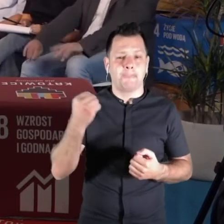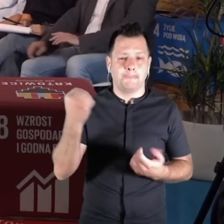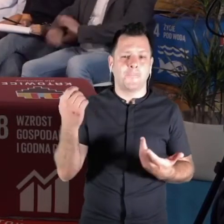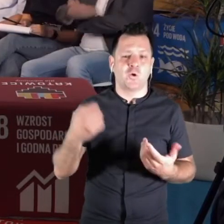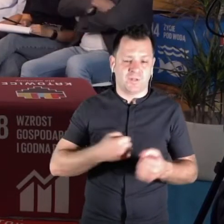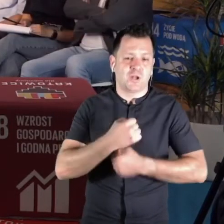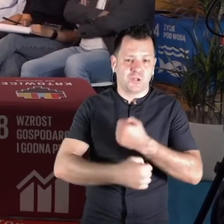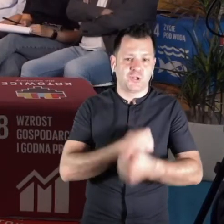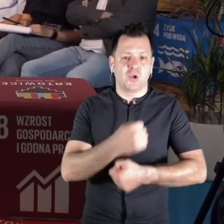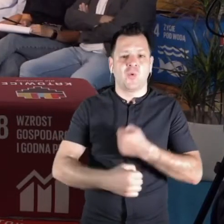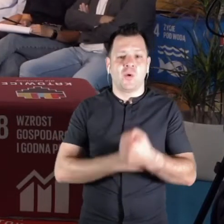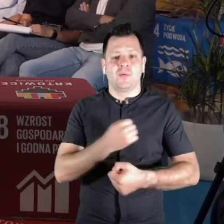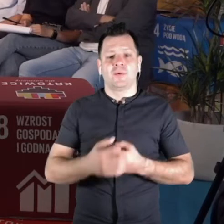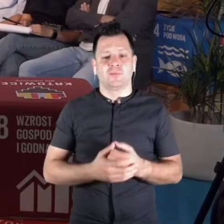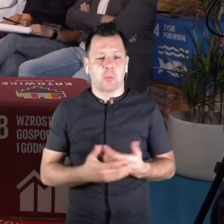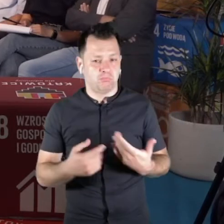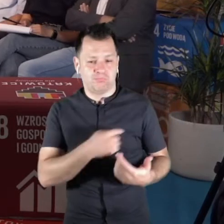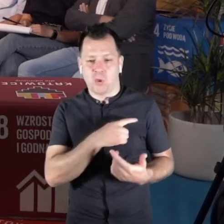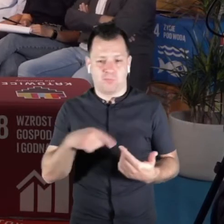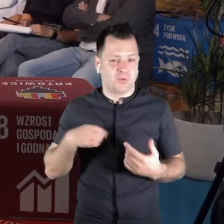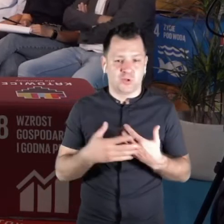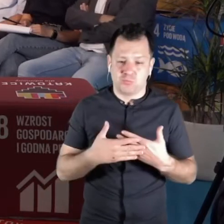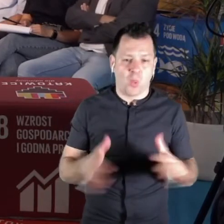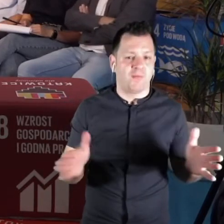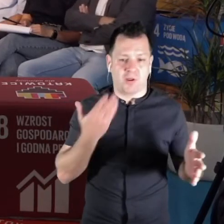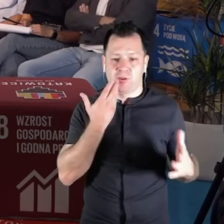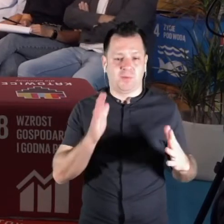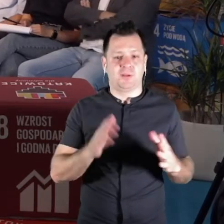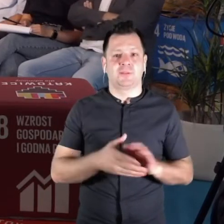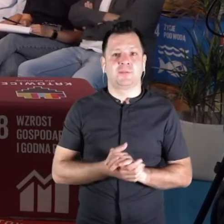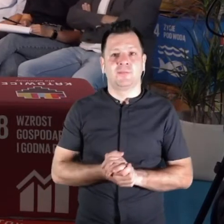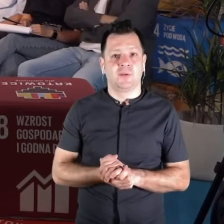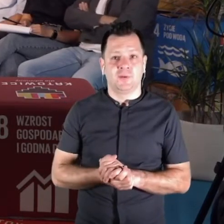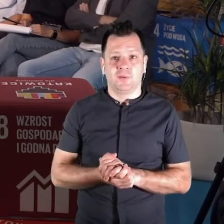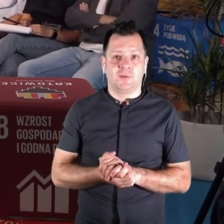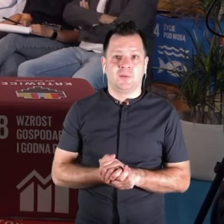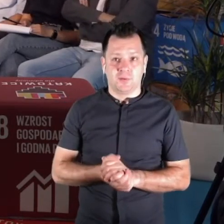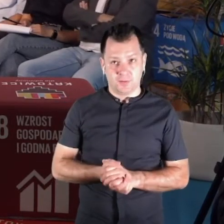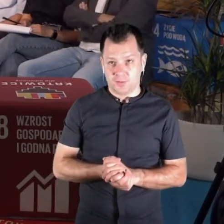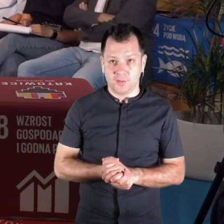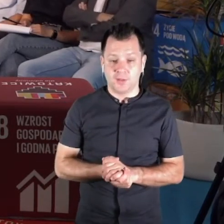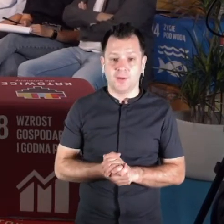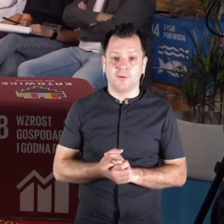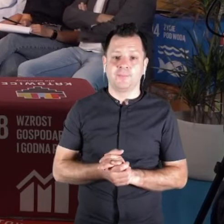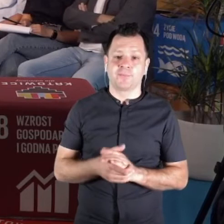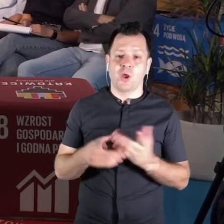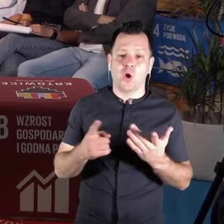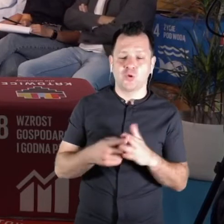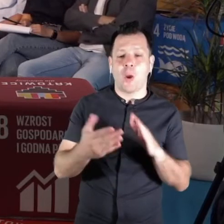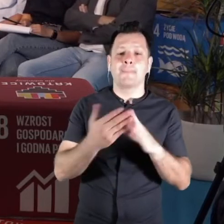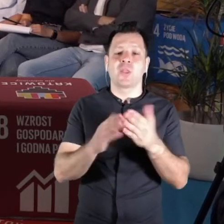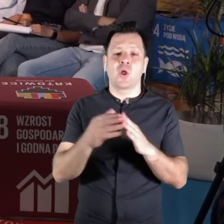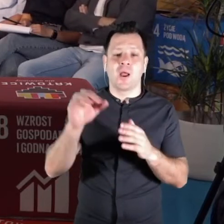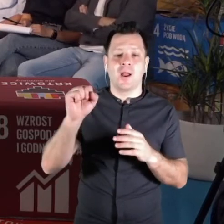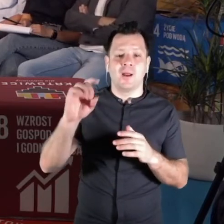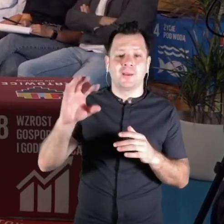open, and we work with agile methods, which I think is very easy to understand but